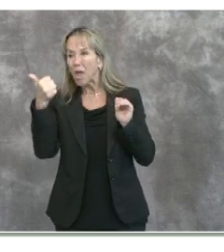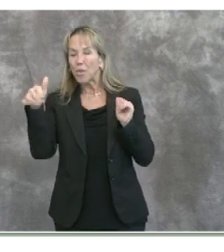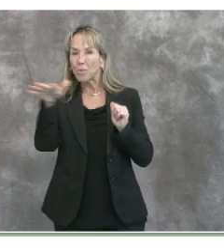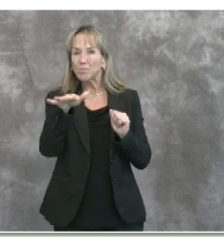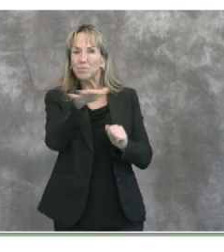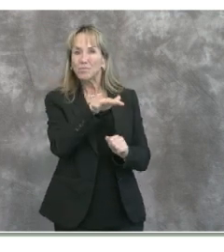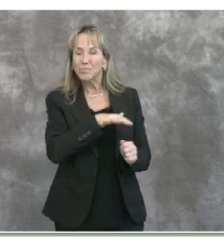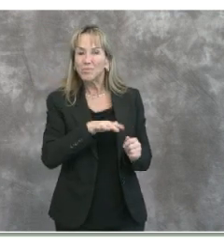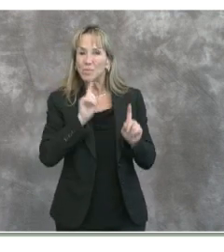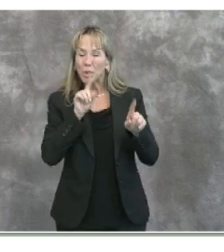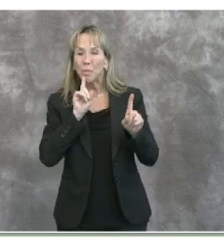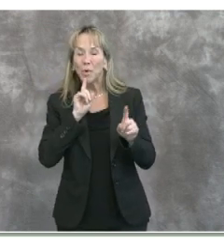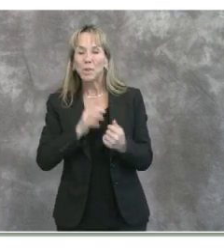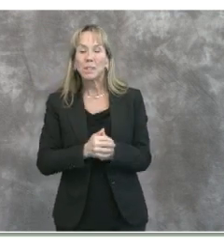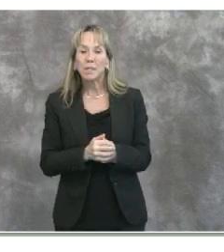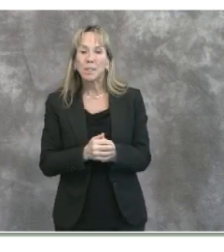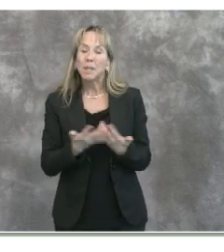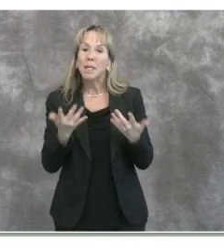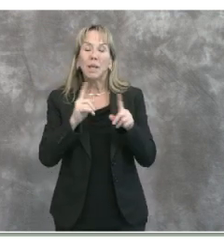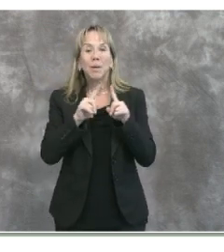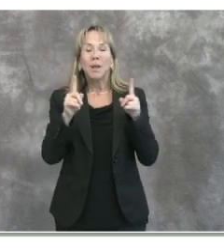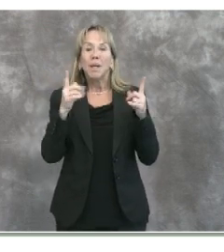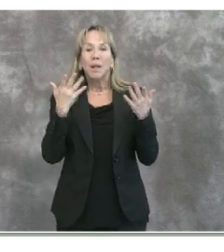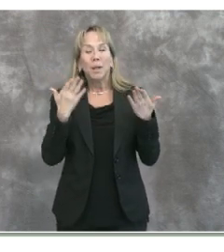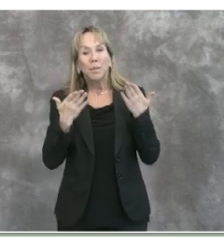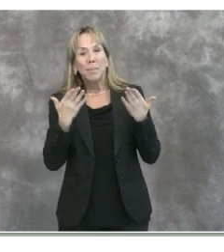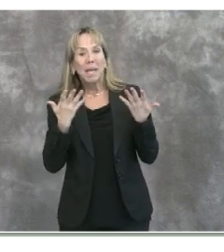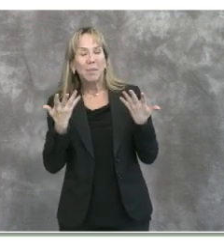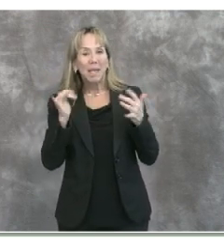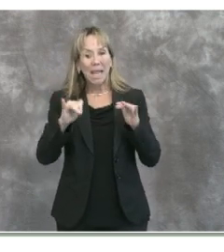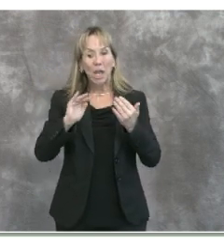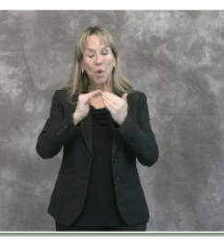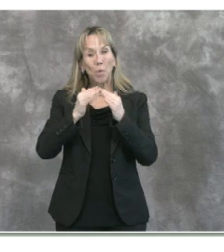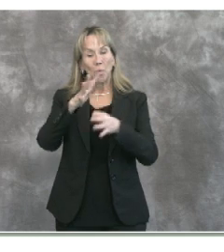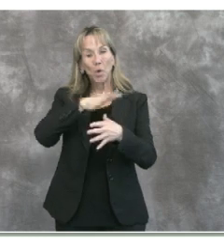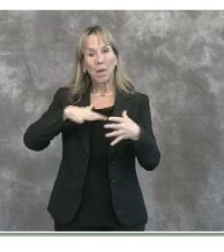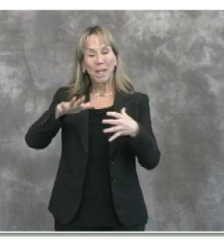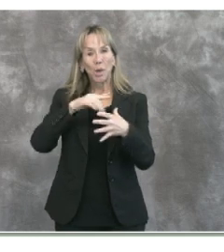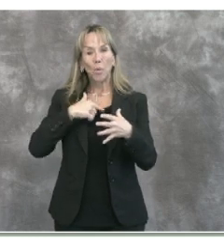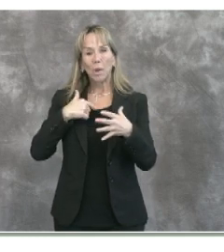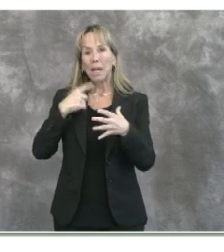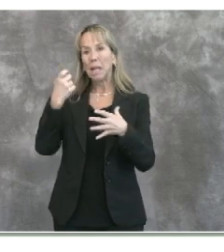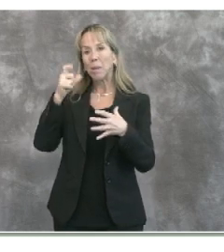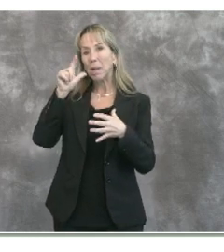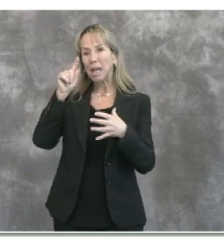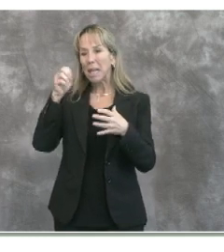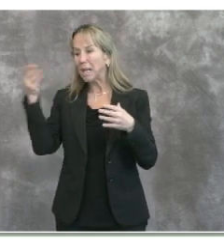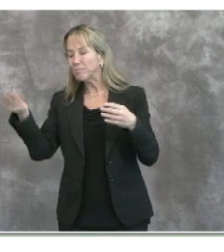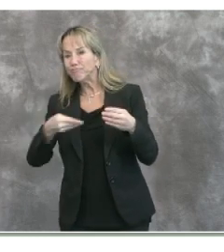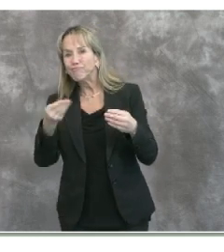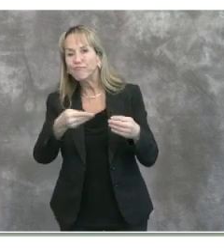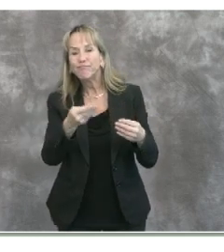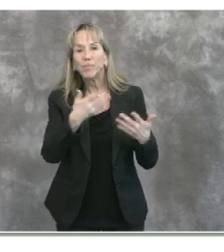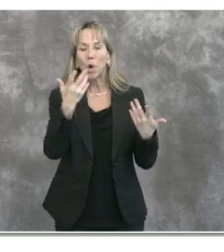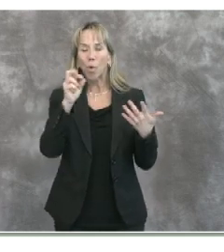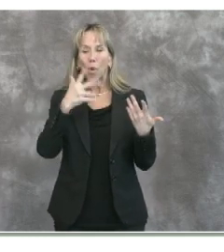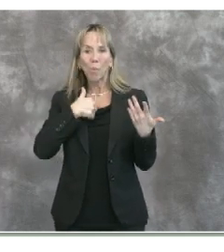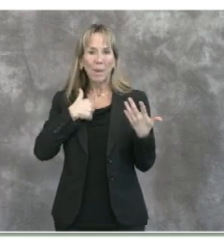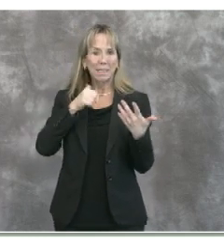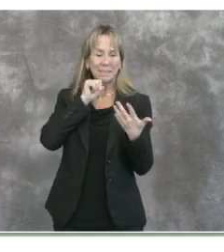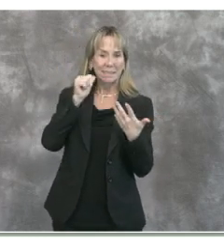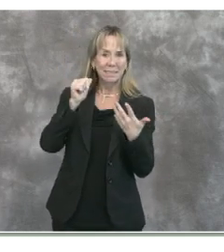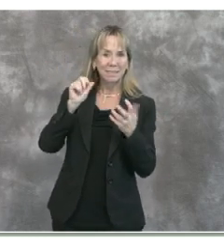jurisdictions. It may be a measure of the cases that are in the community that we're not counting and not being able to detect